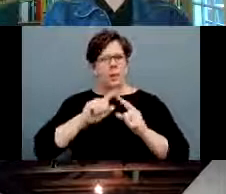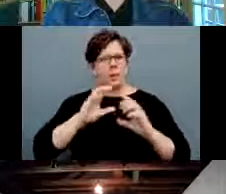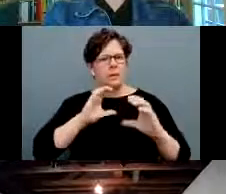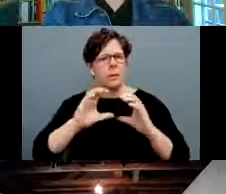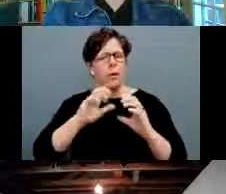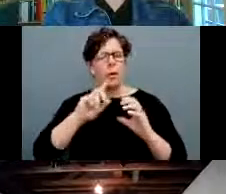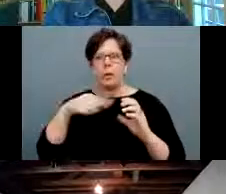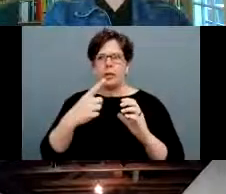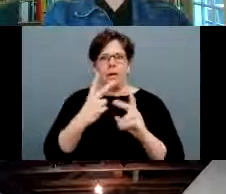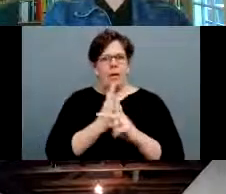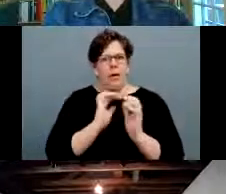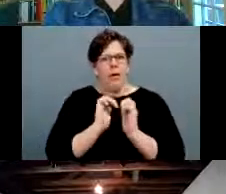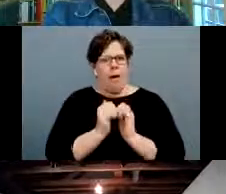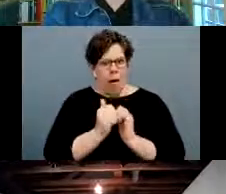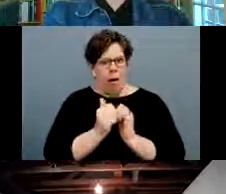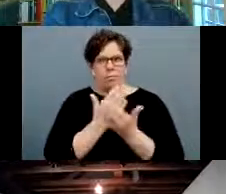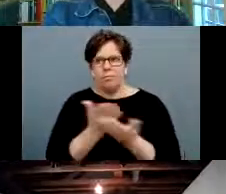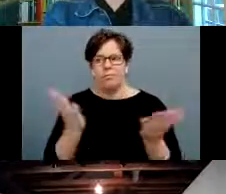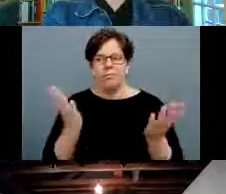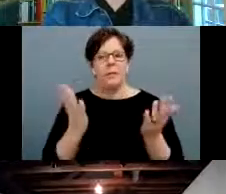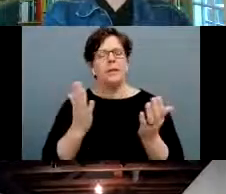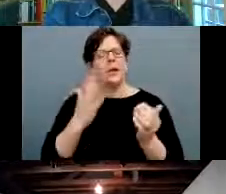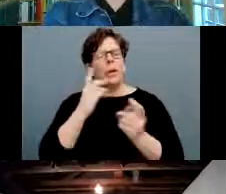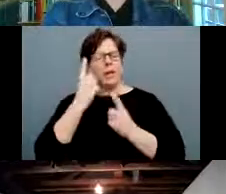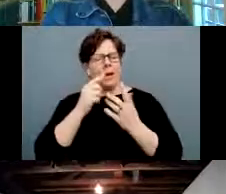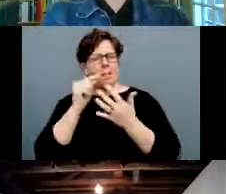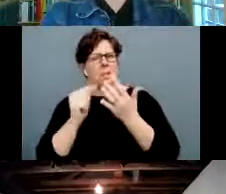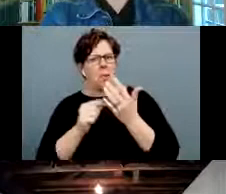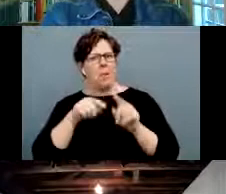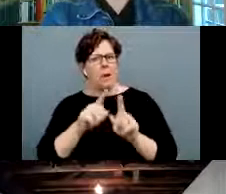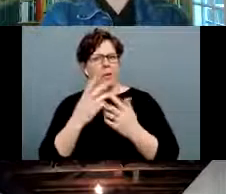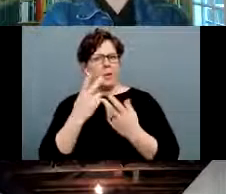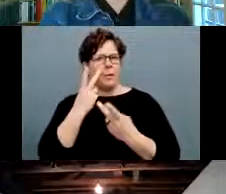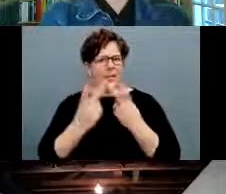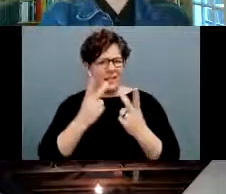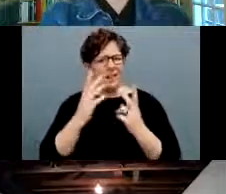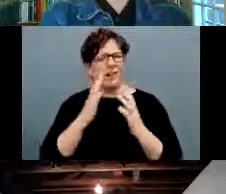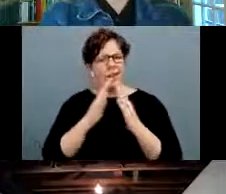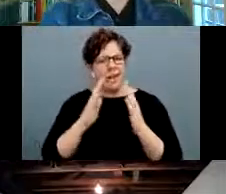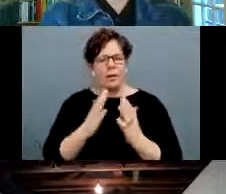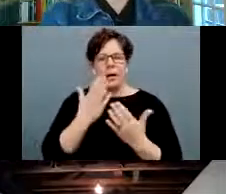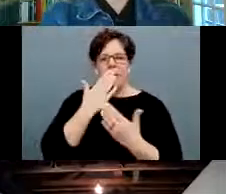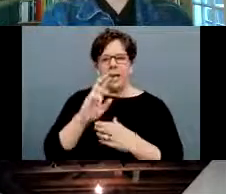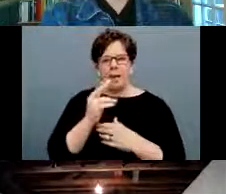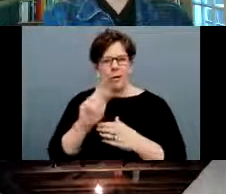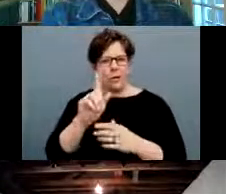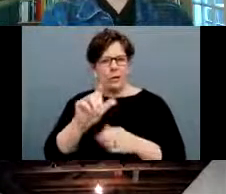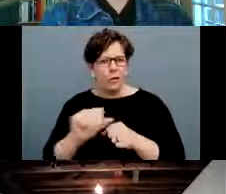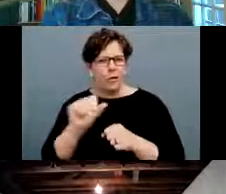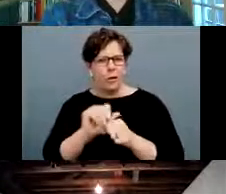as we embark on our journey this evening. And thank you again, Rachel, for all your efforts in bringing us all together.